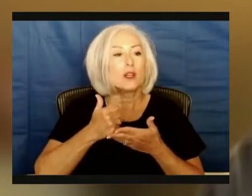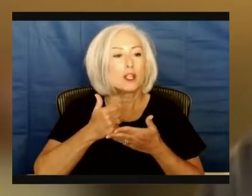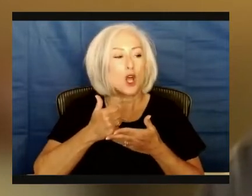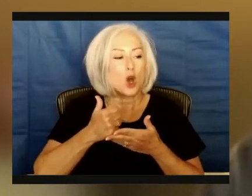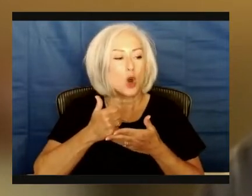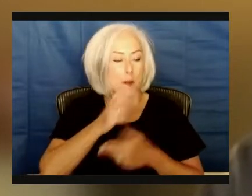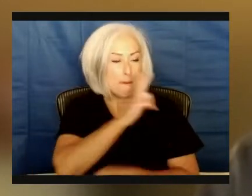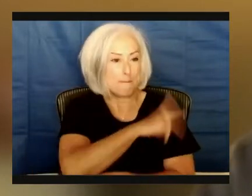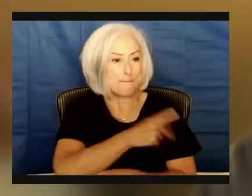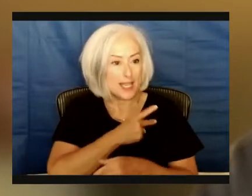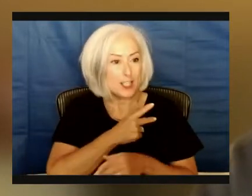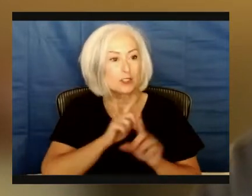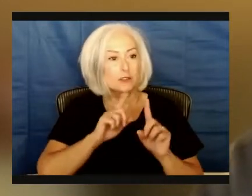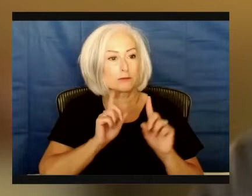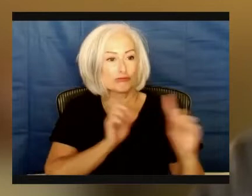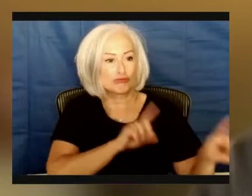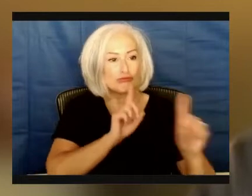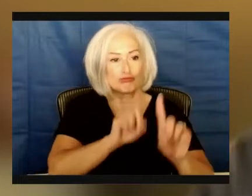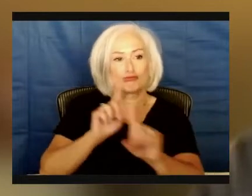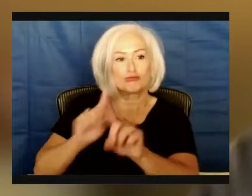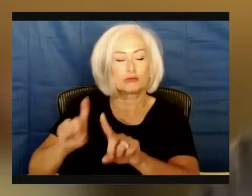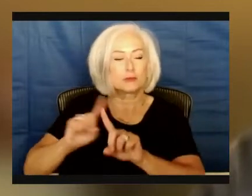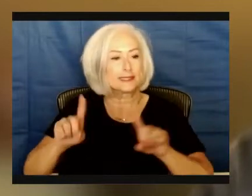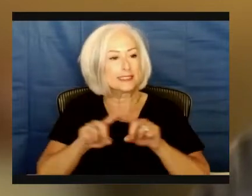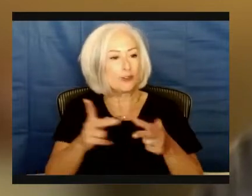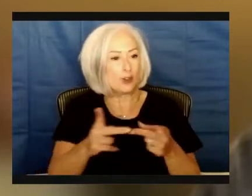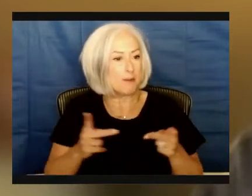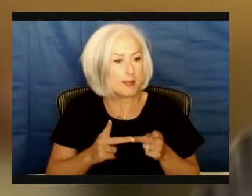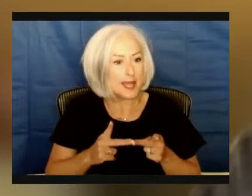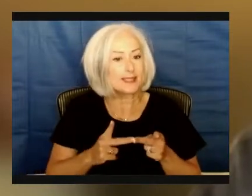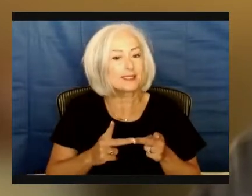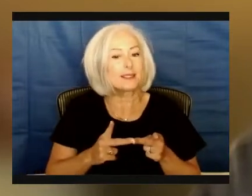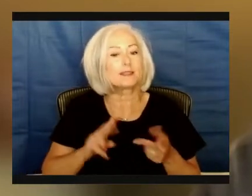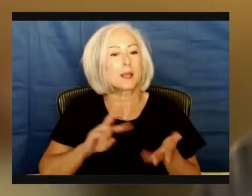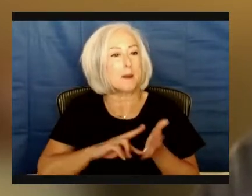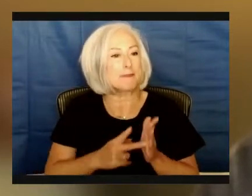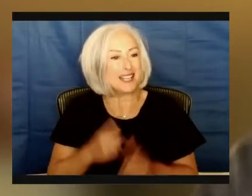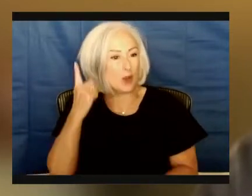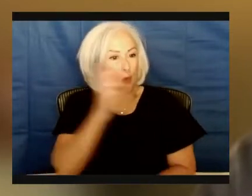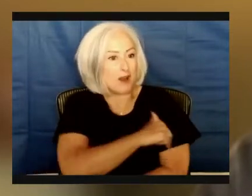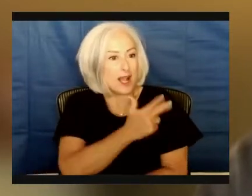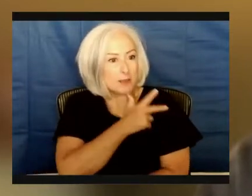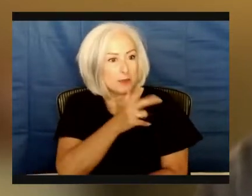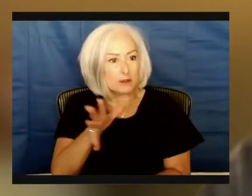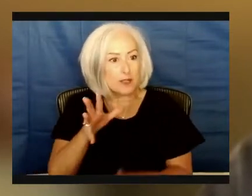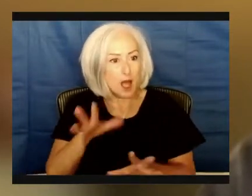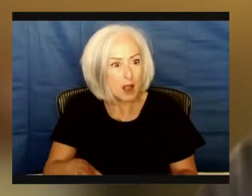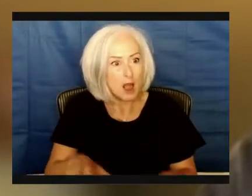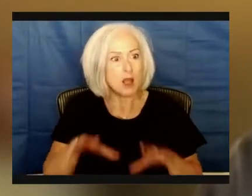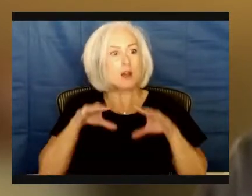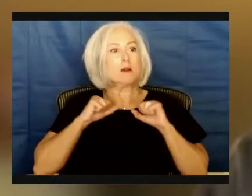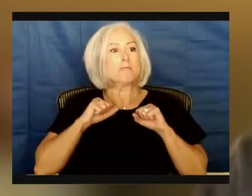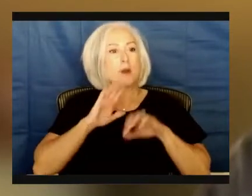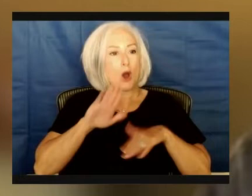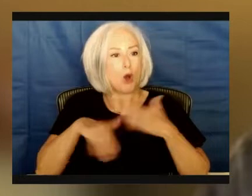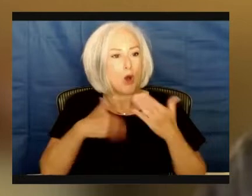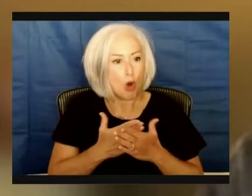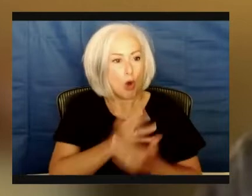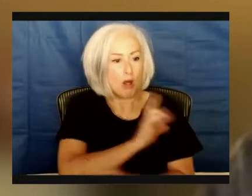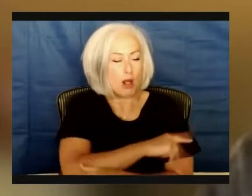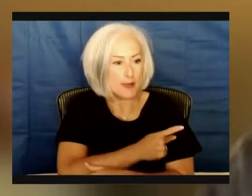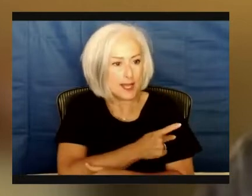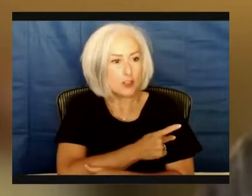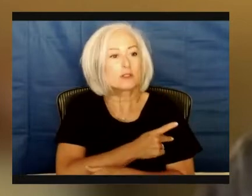multiple hospitals, so that no one facility has the burden of taking care of all of the patients at the same time. And so that was one of the